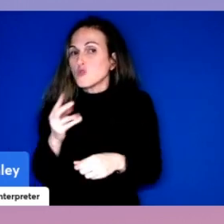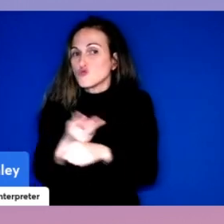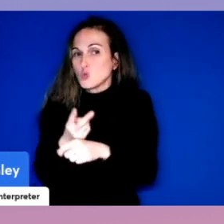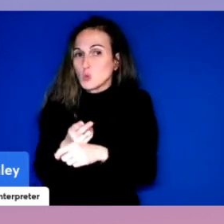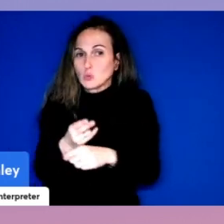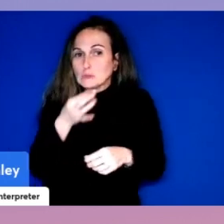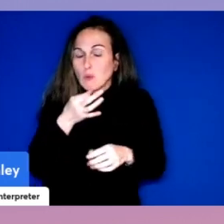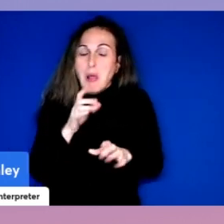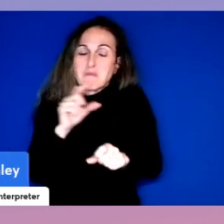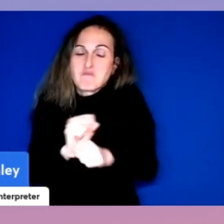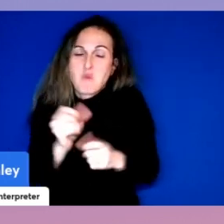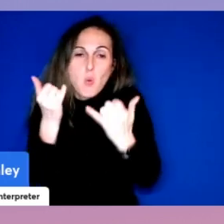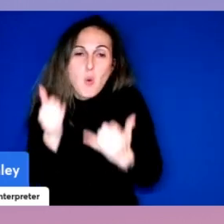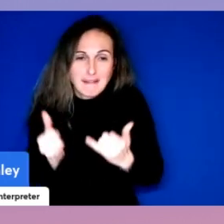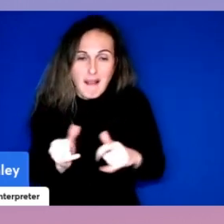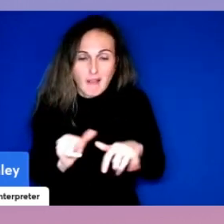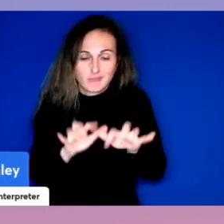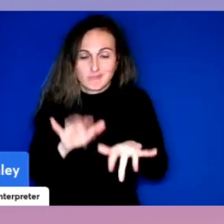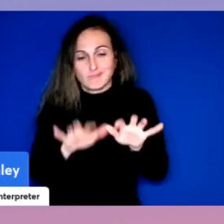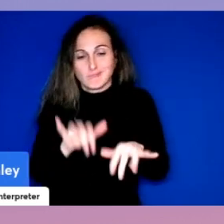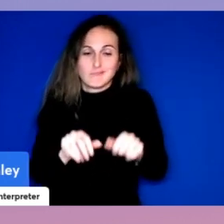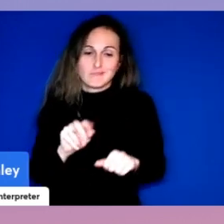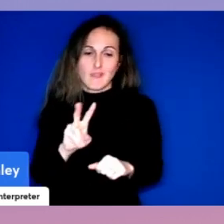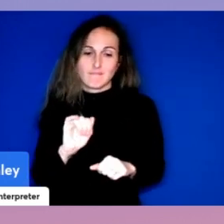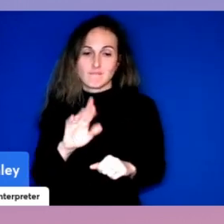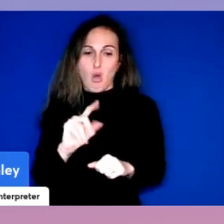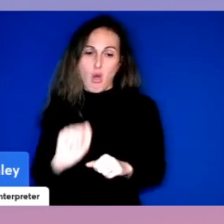now, Vault operator